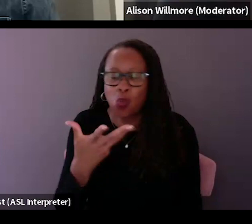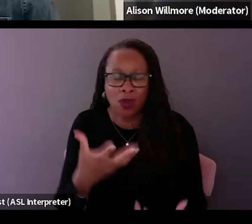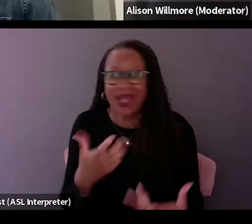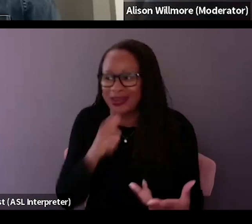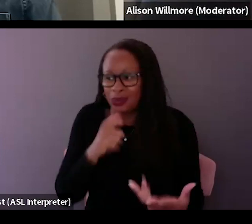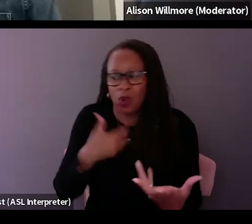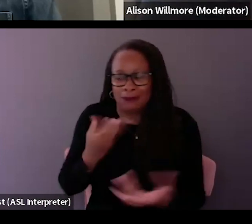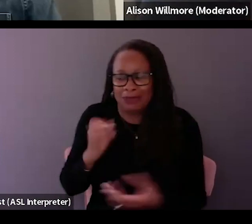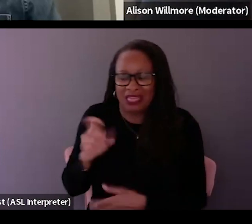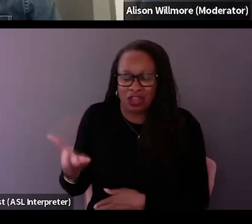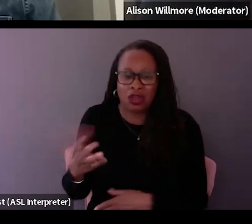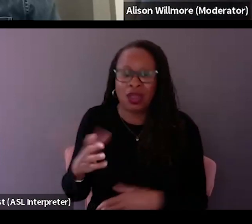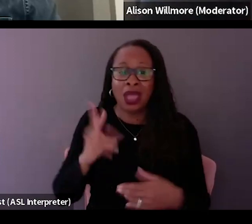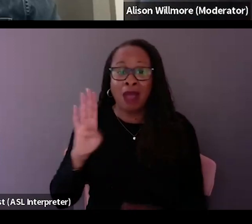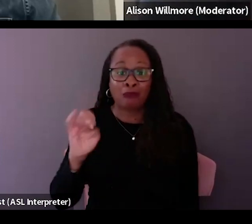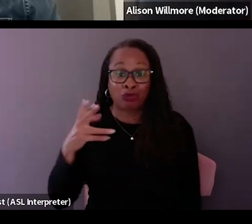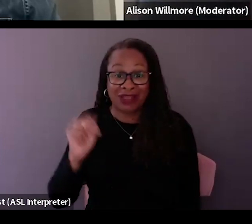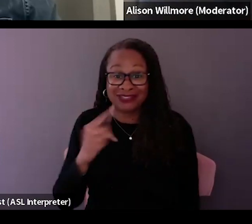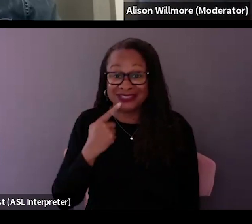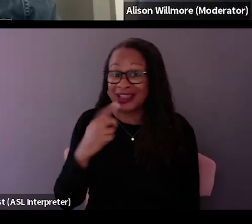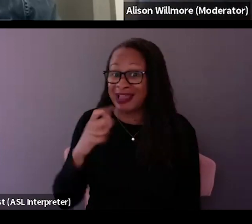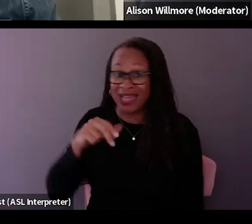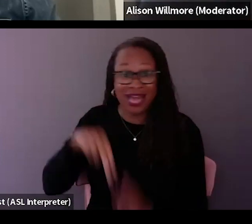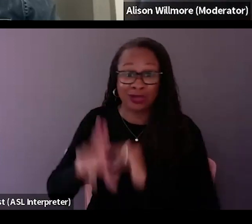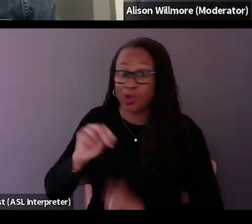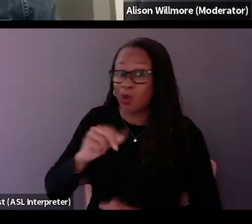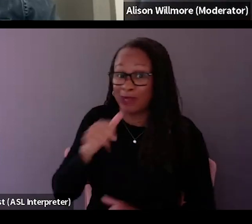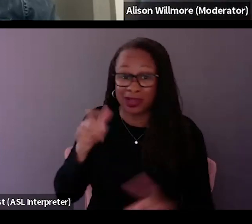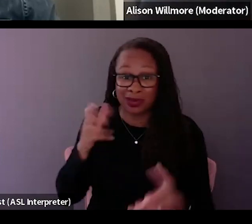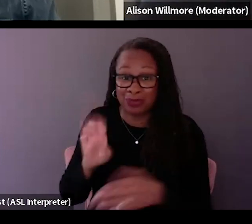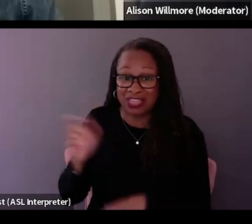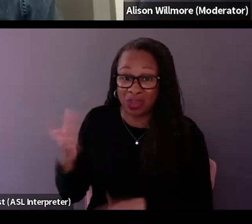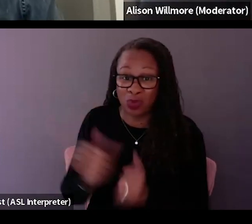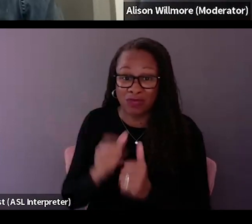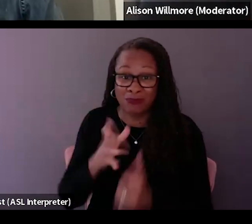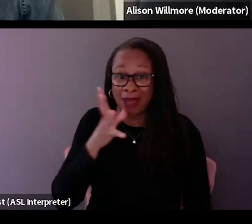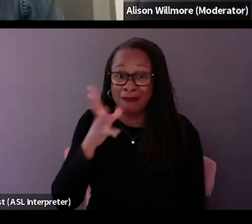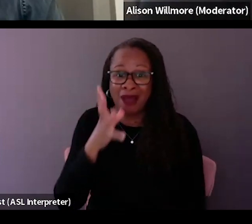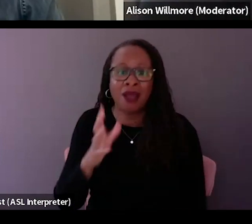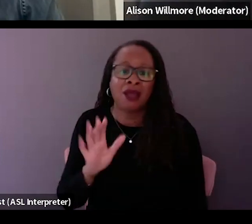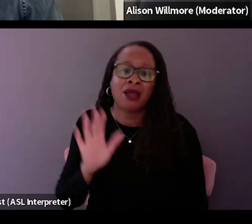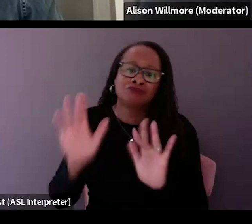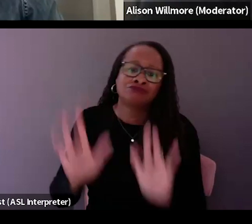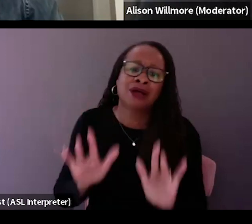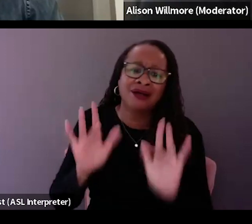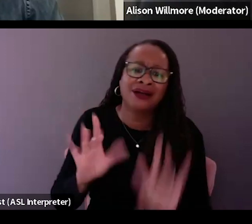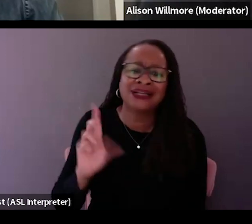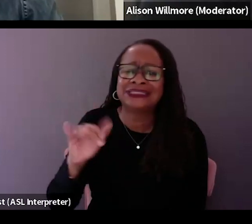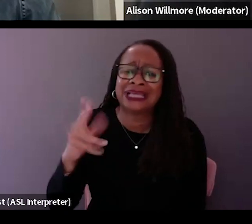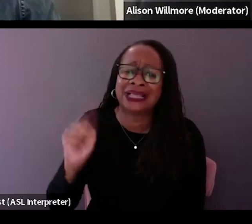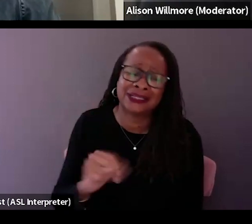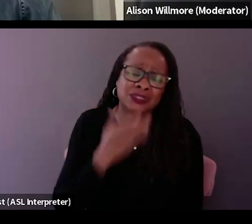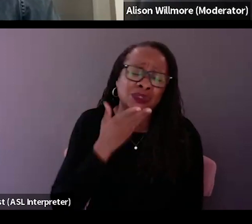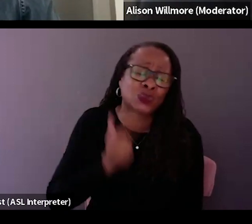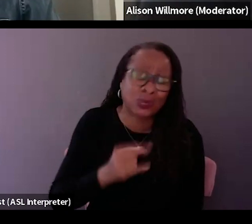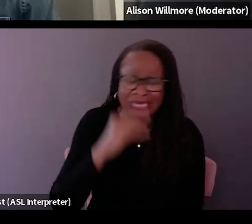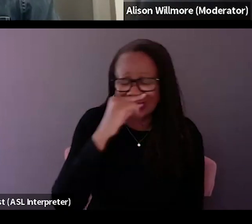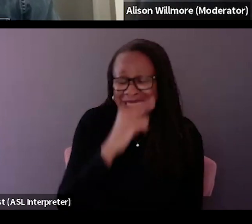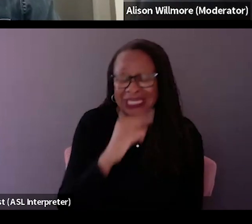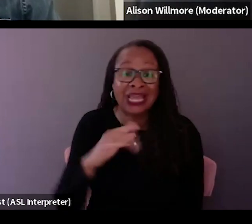my mom. So poor Dylan, like the sweetest kid in the world, he hadn't seen it because he didn't work on the film. Brandon had watched